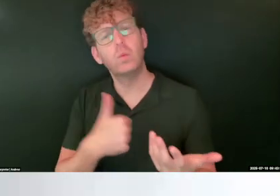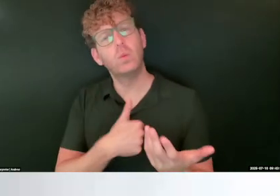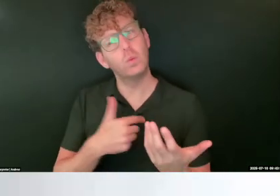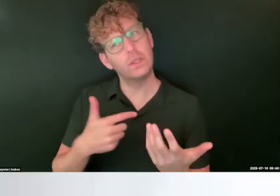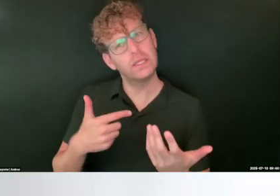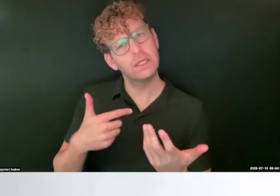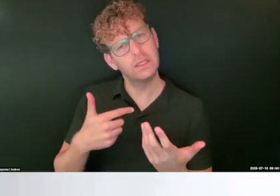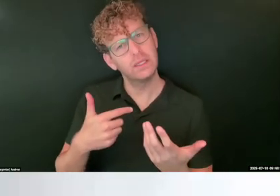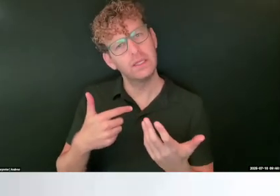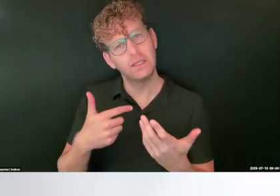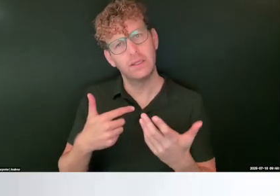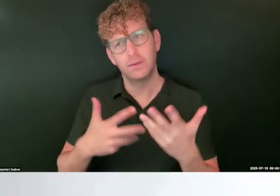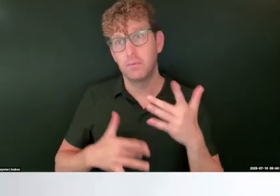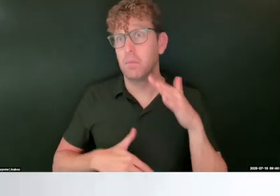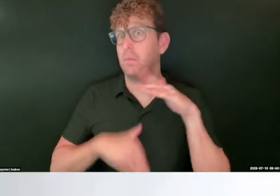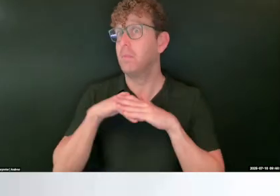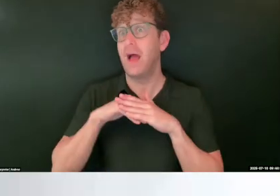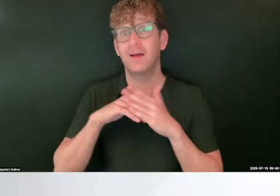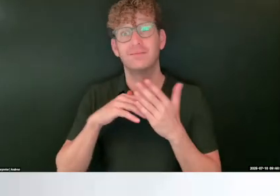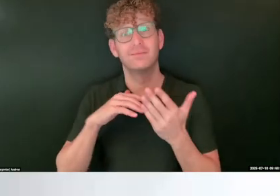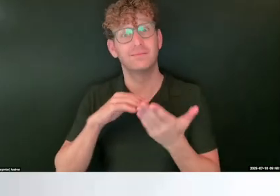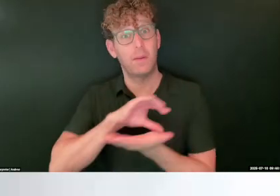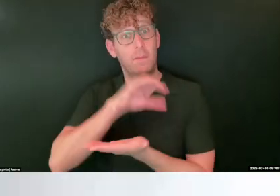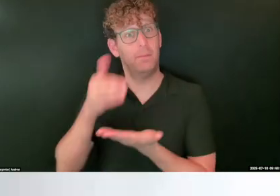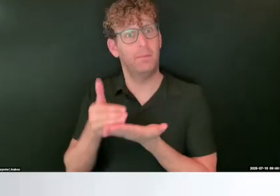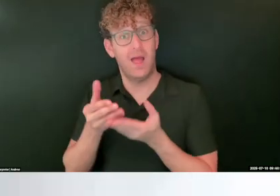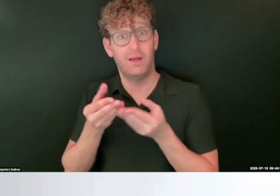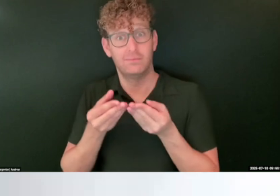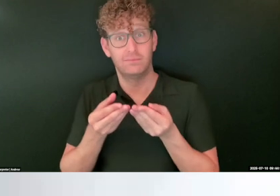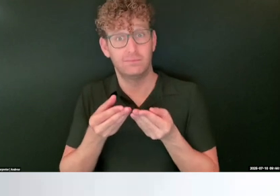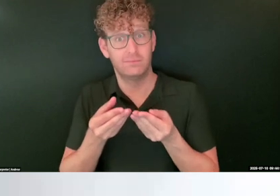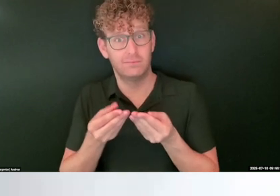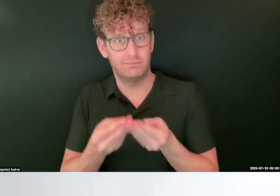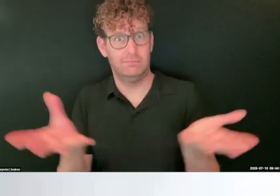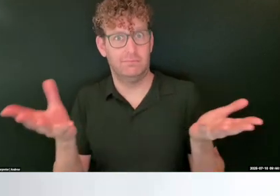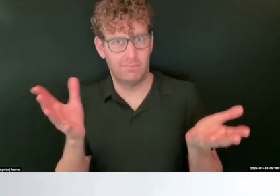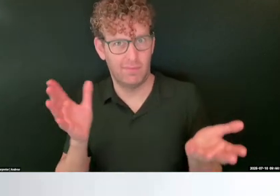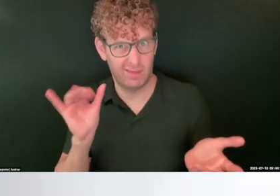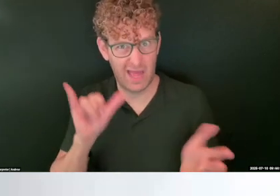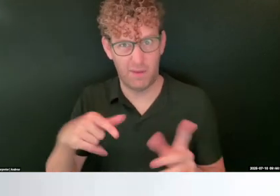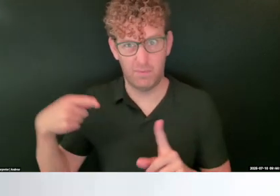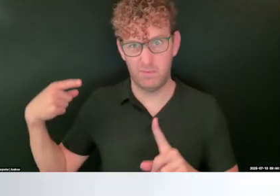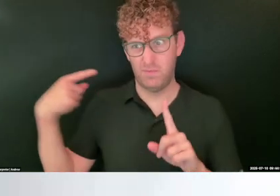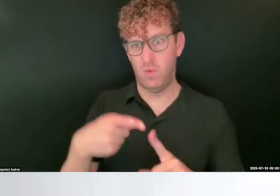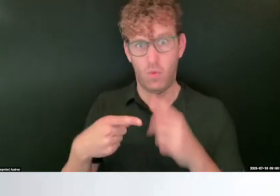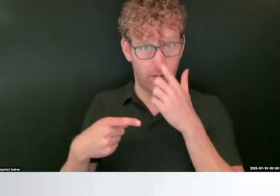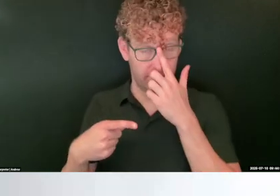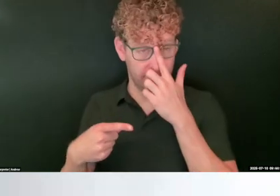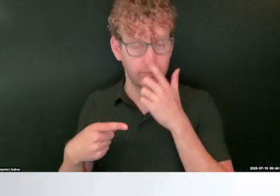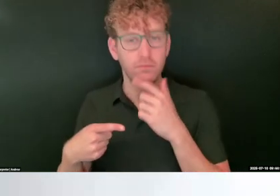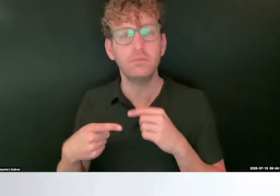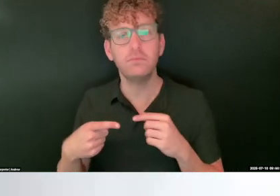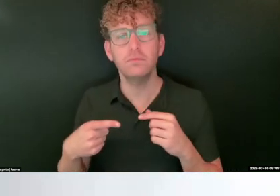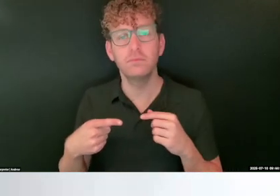ensure that the maximum amount is allocated at this point. But that can happen. Things